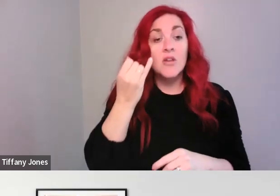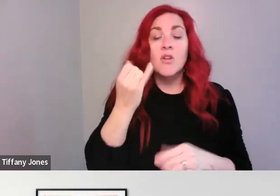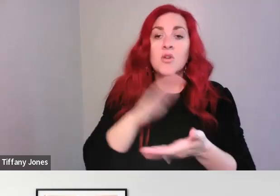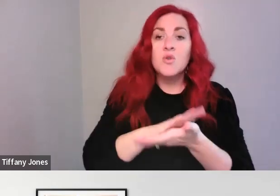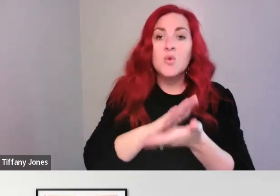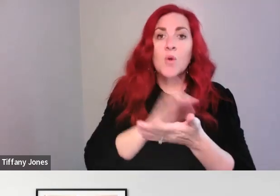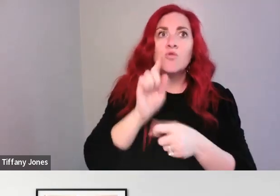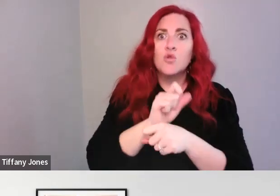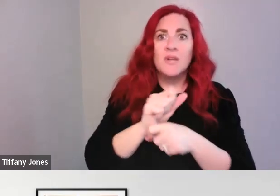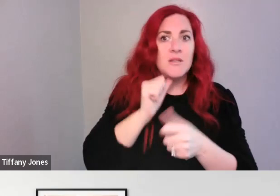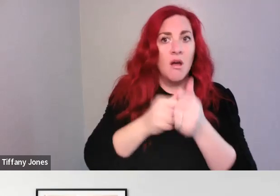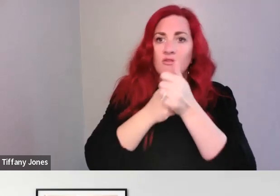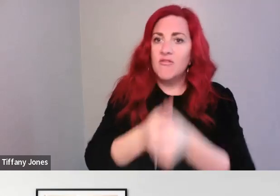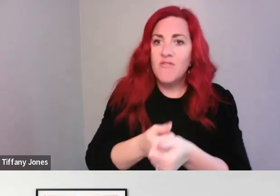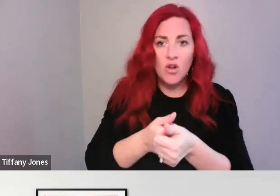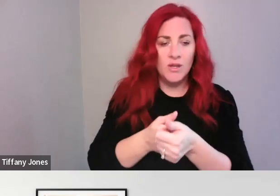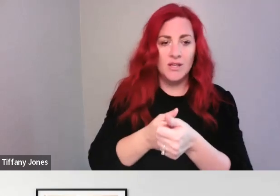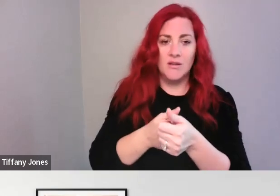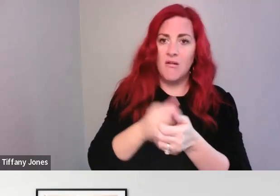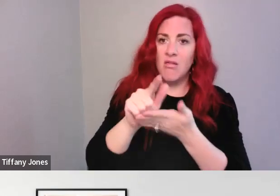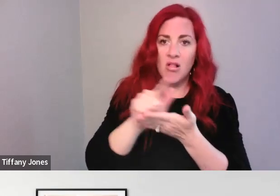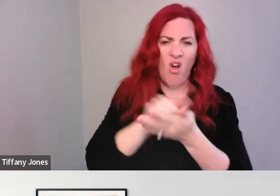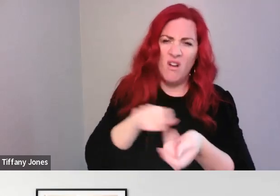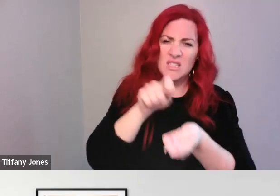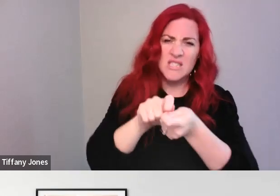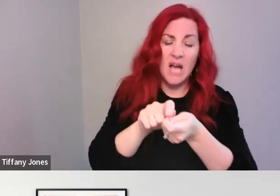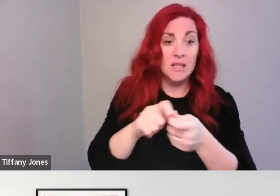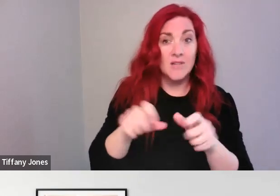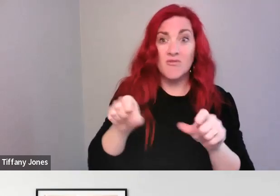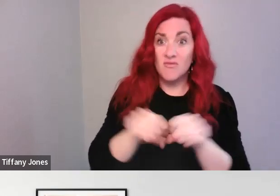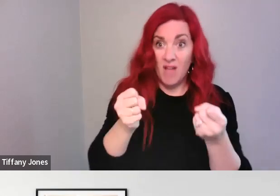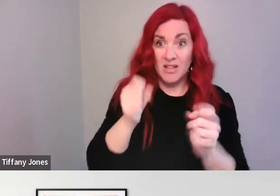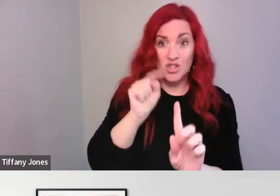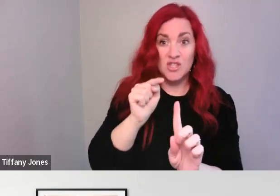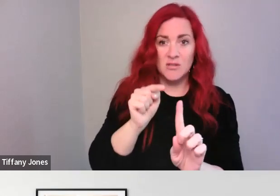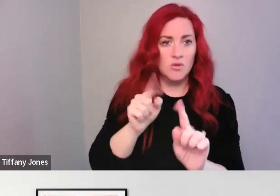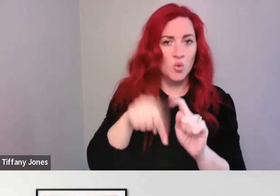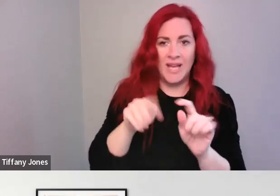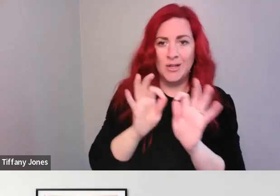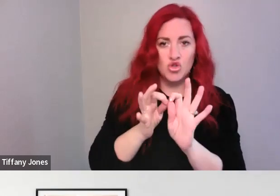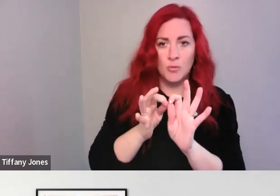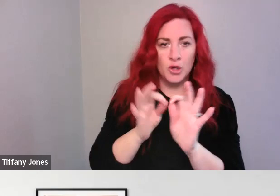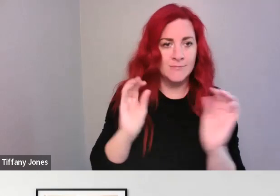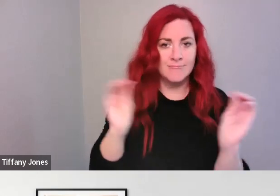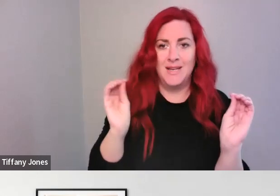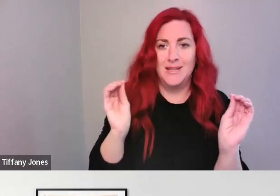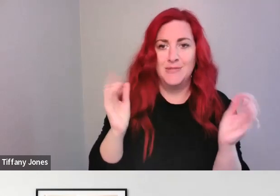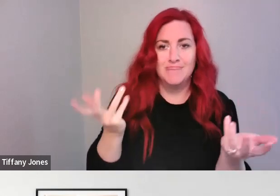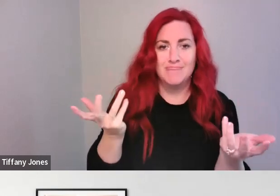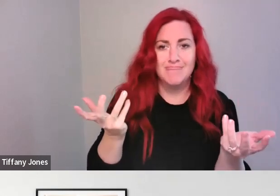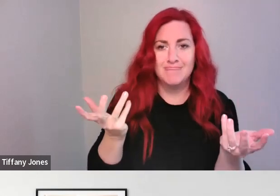simply not following the letter of the law, there would really be nothing up for interpretation here. It's not a question